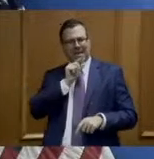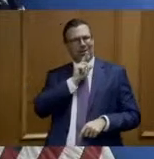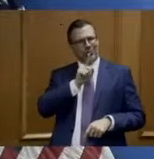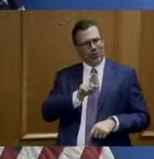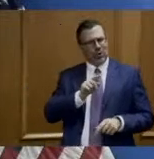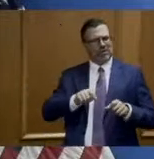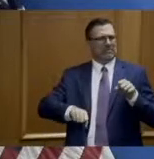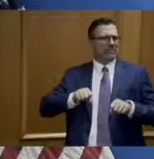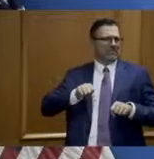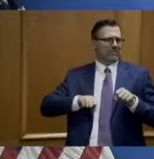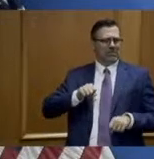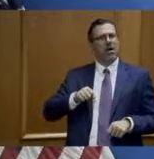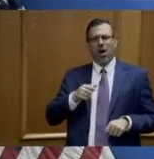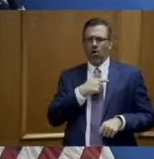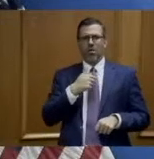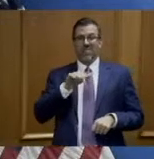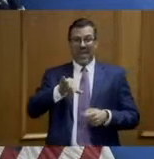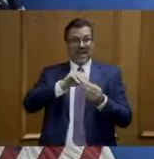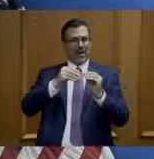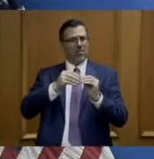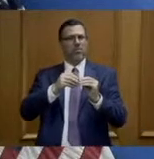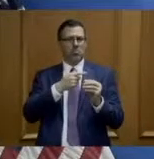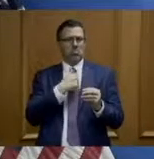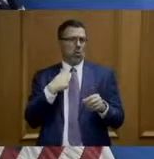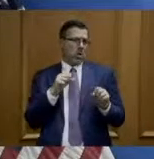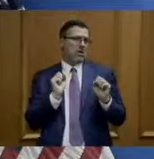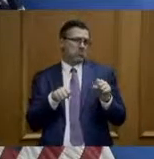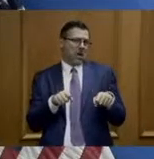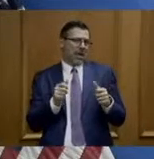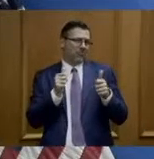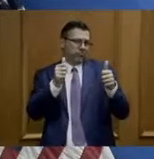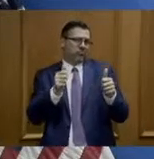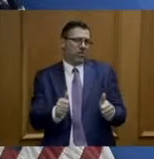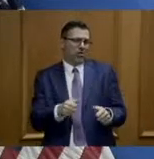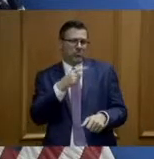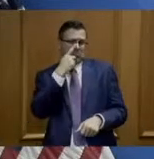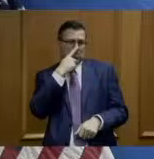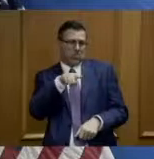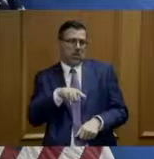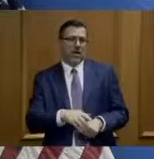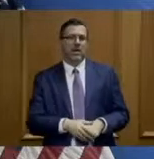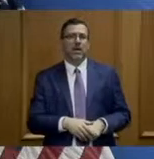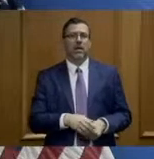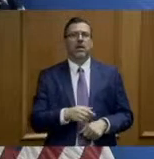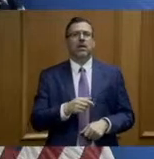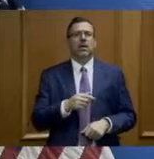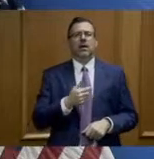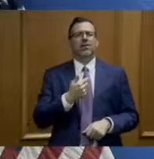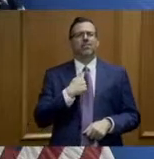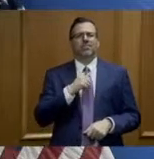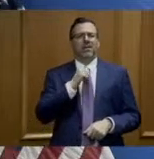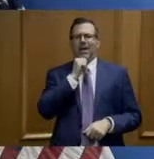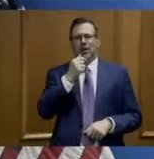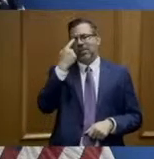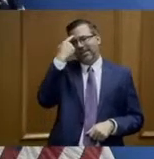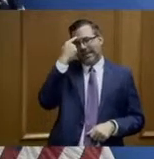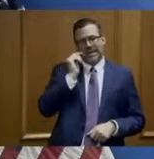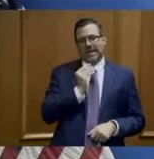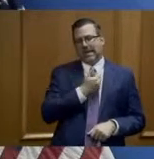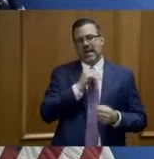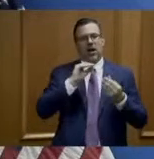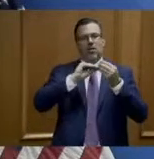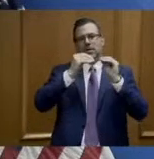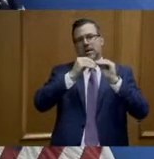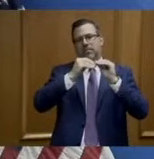have any problem releasing that. In fact, we've discussed that several times. And no, to answer your question, I don't have suspicion that our case count